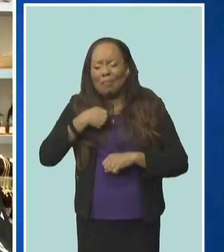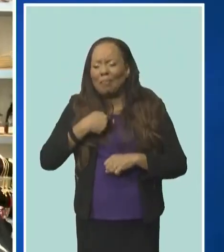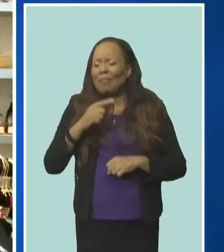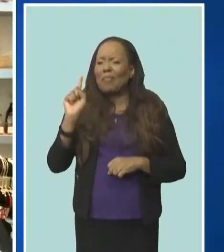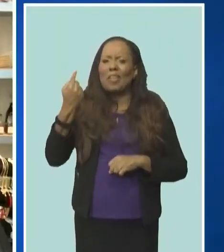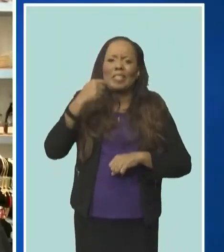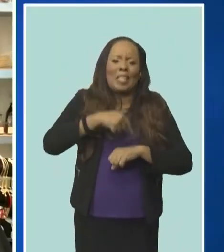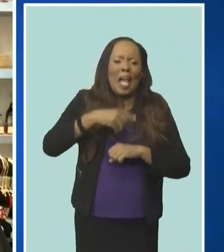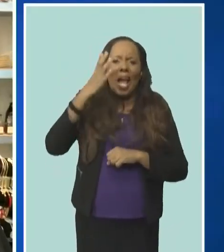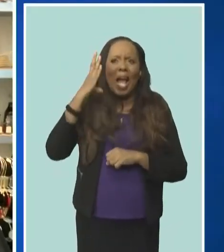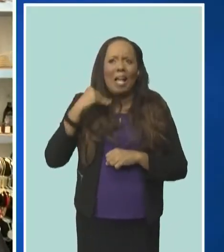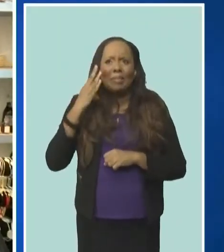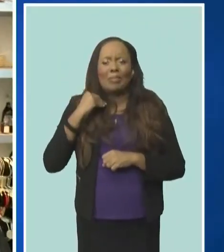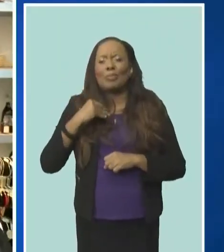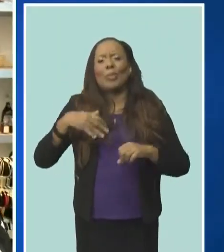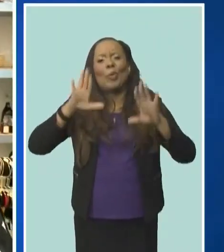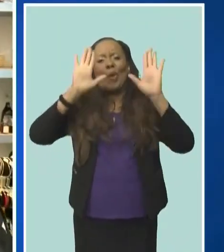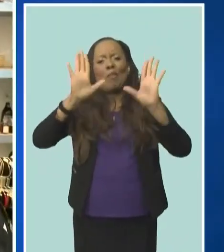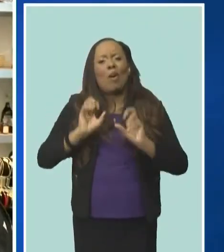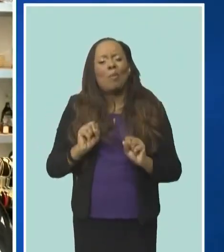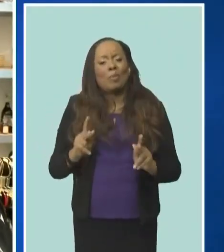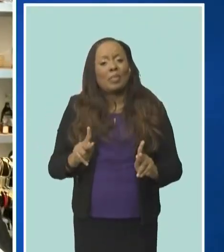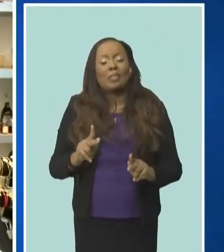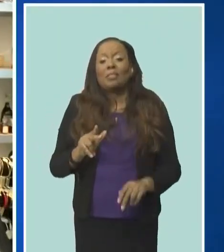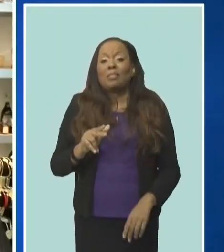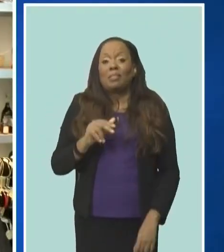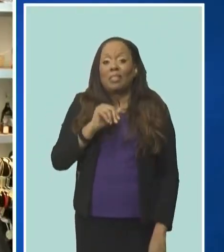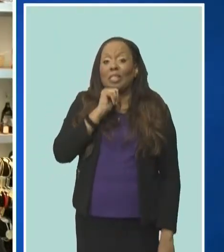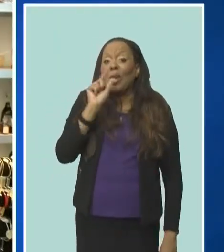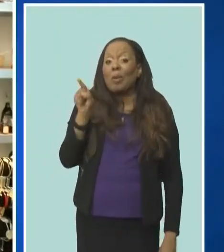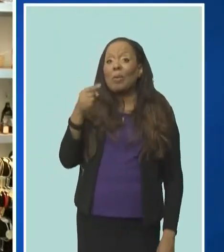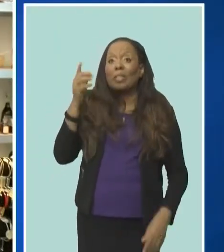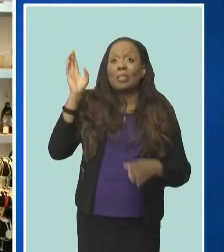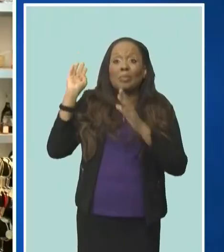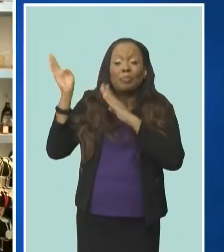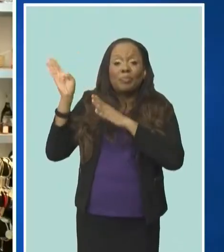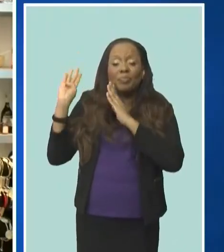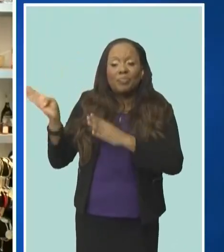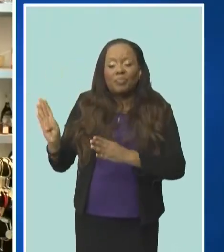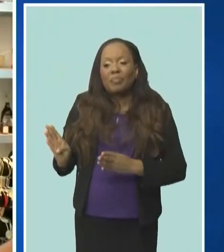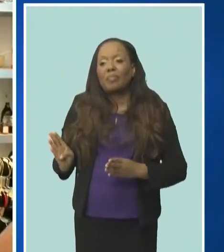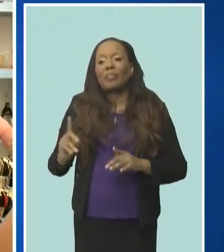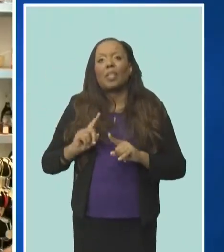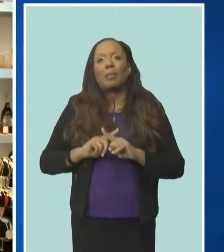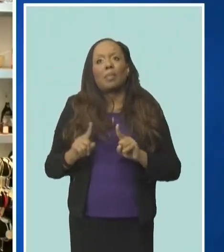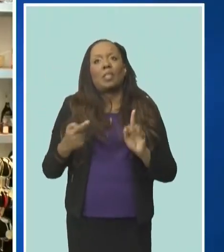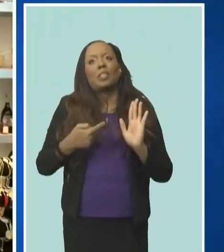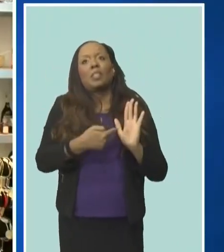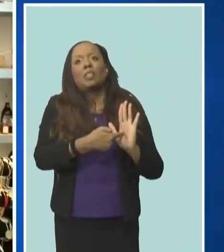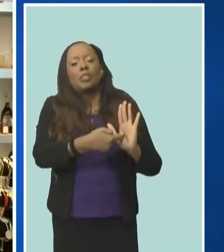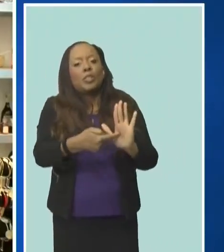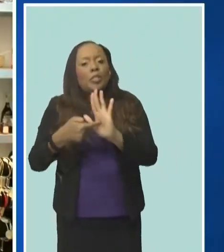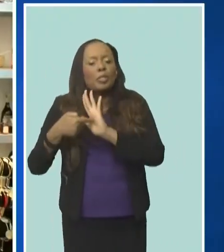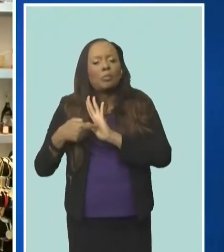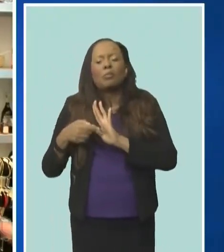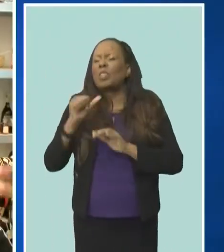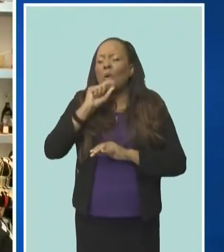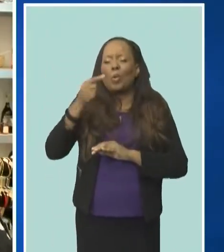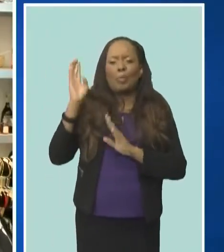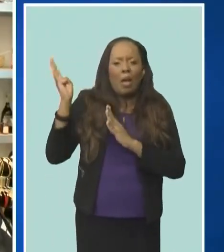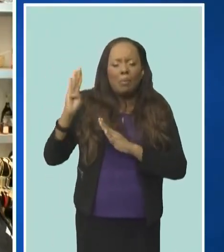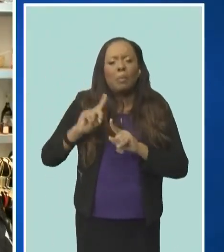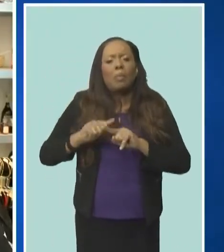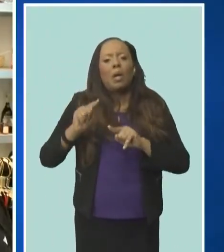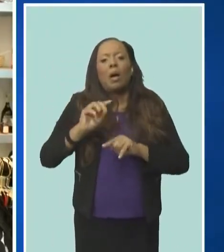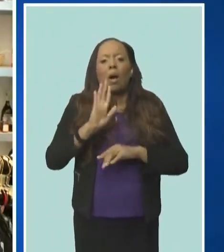think it is a wonderful opportunity, not just for the Bahamas, but for other Caribbean nations, to just showcase our local artisans and vendors, and to